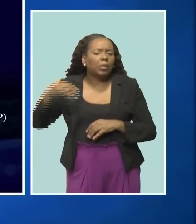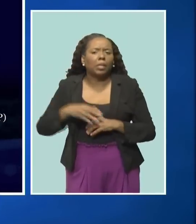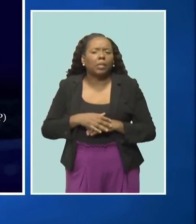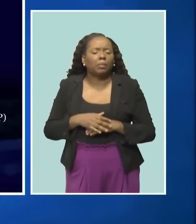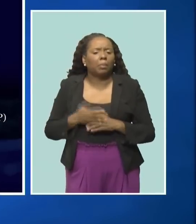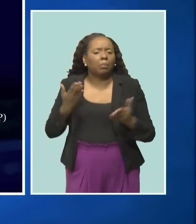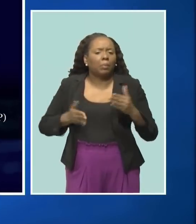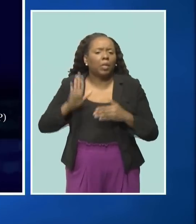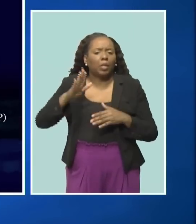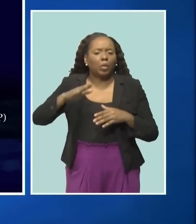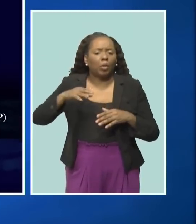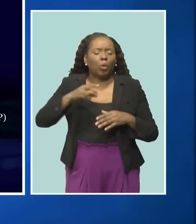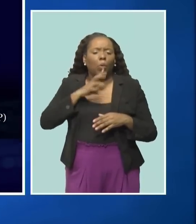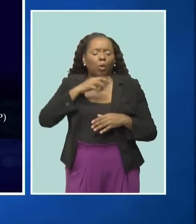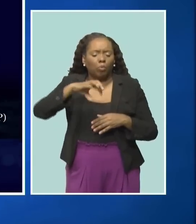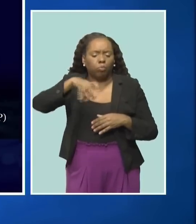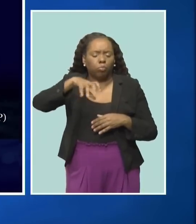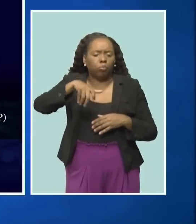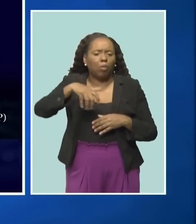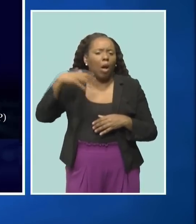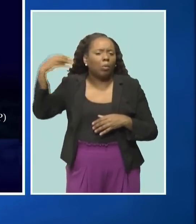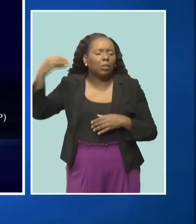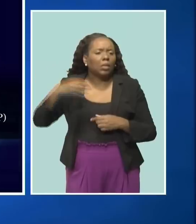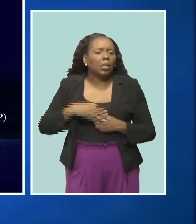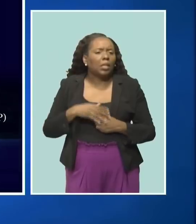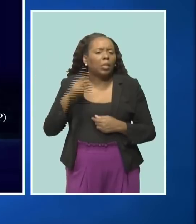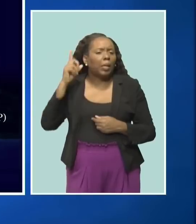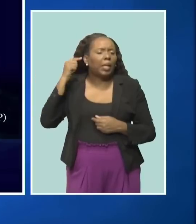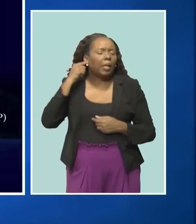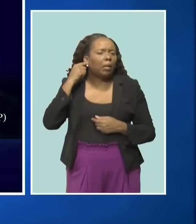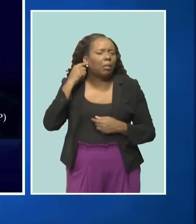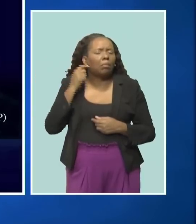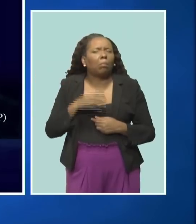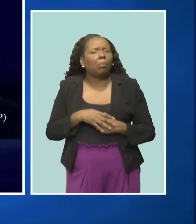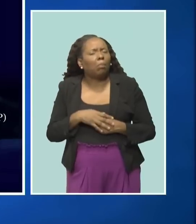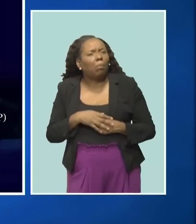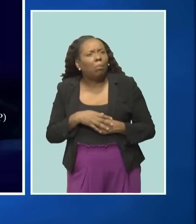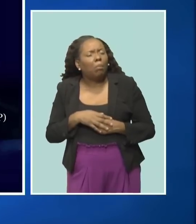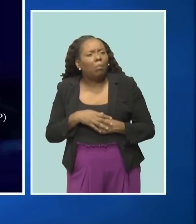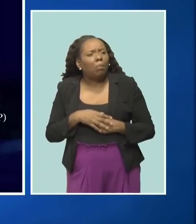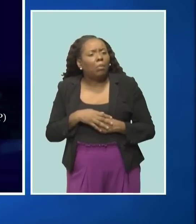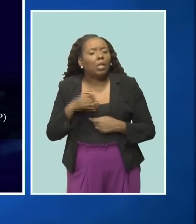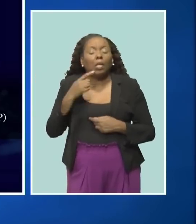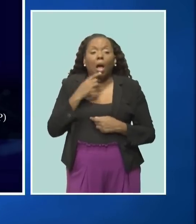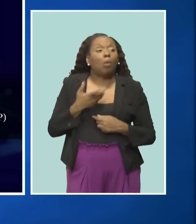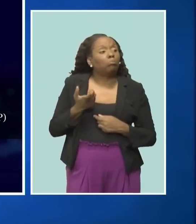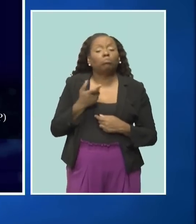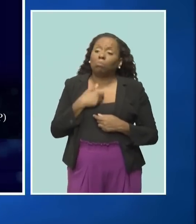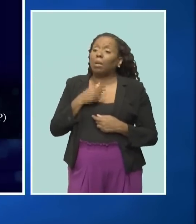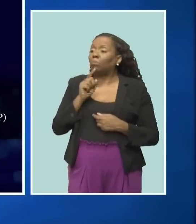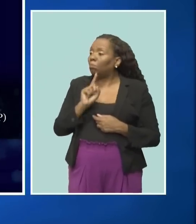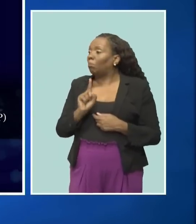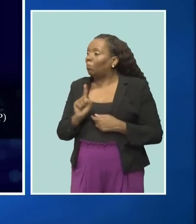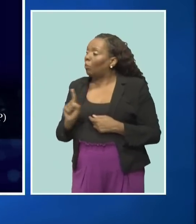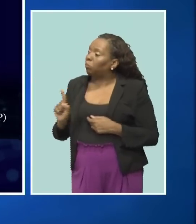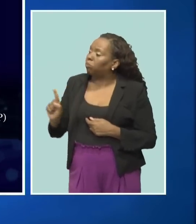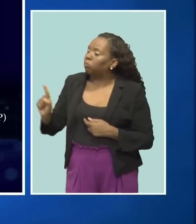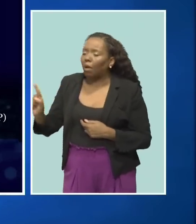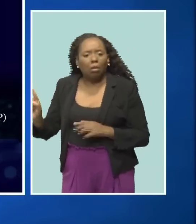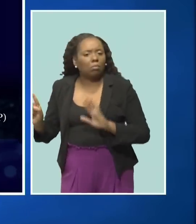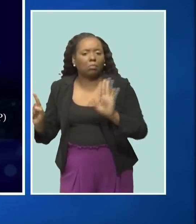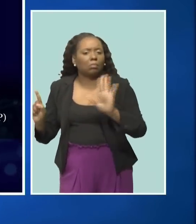is sometimes a trap to lure you on the outside. If you are not expecting company, even if you are expecting